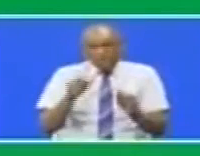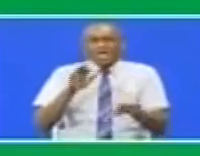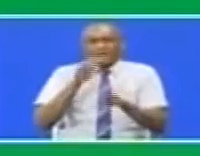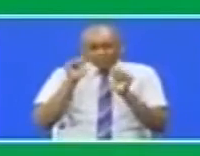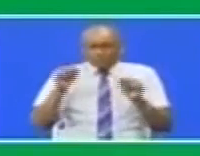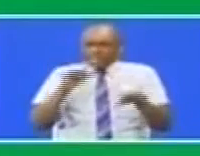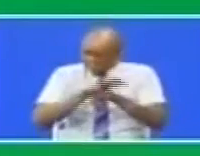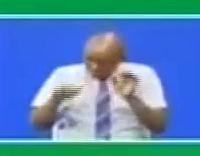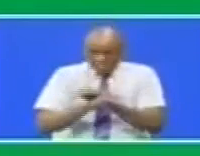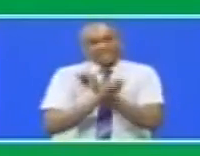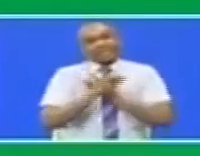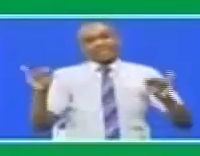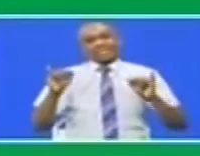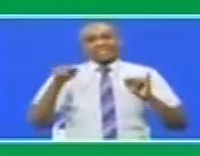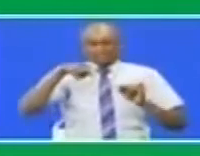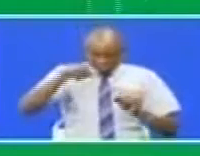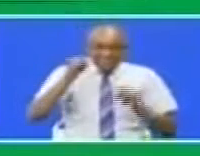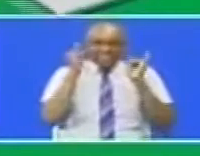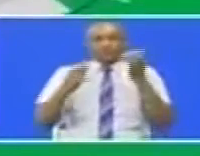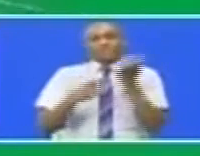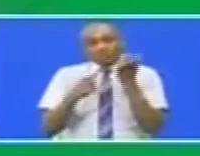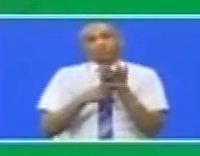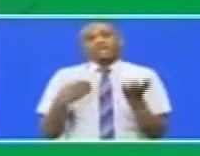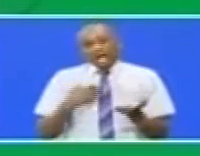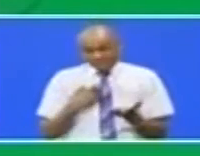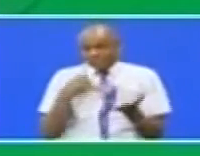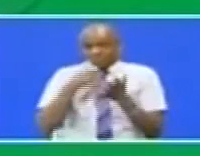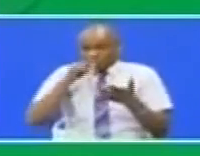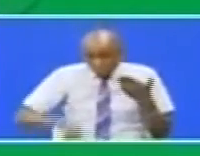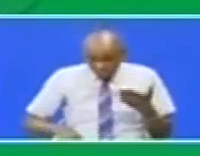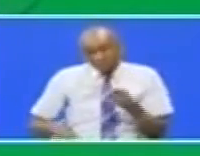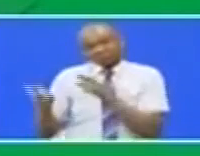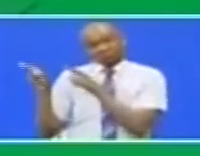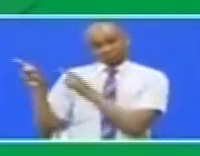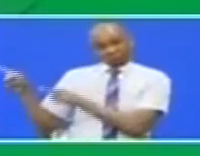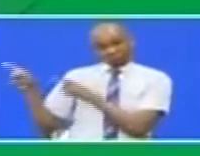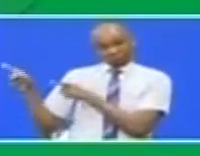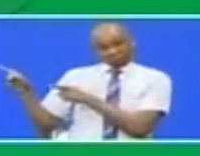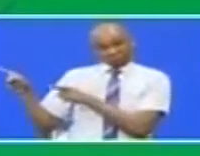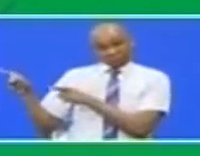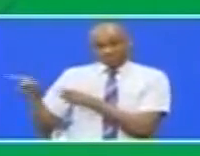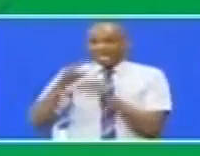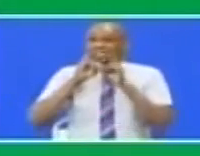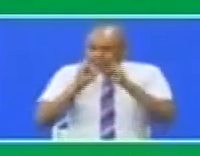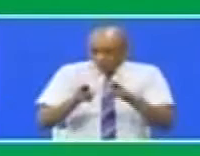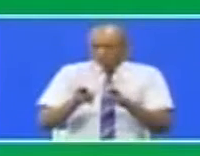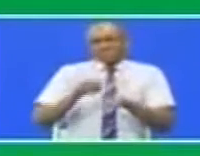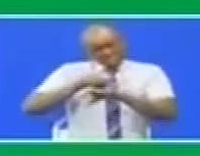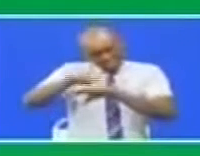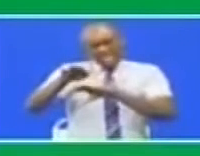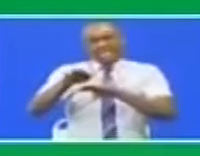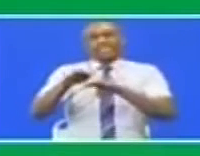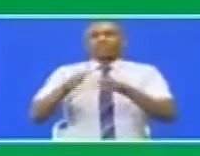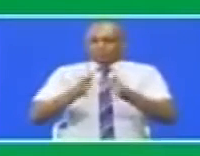the next elections by investing in new technology, including what it calls a tamper-proof results transmission